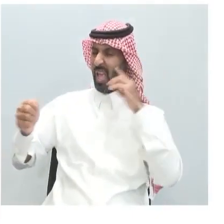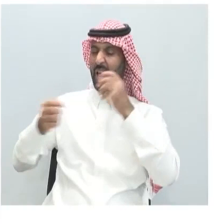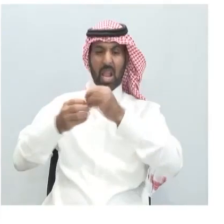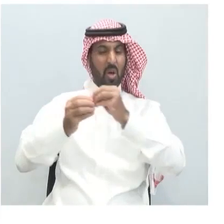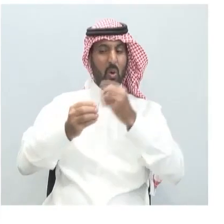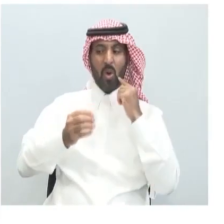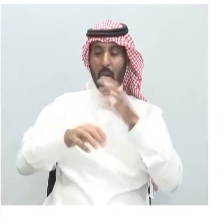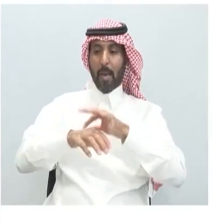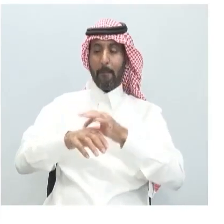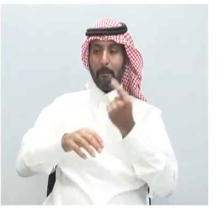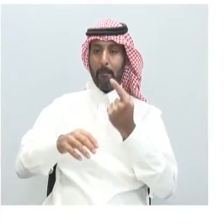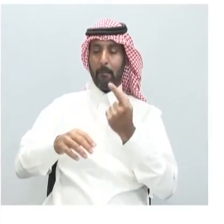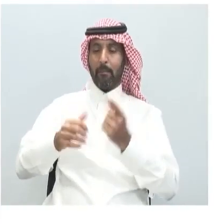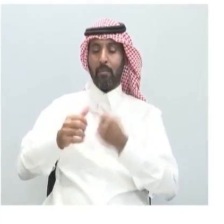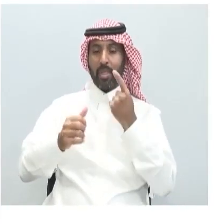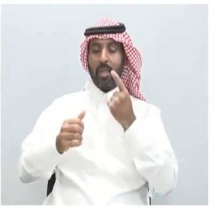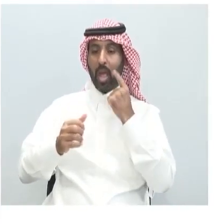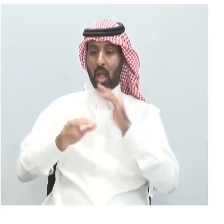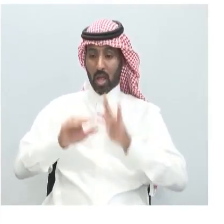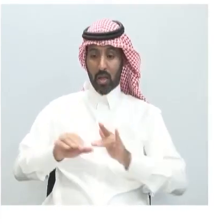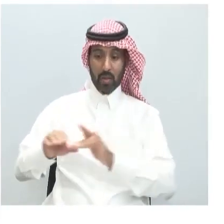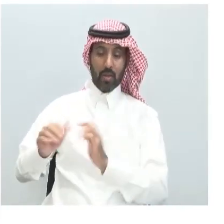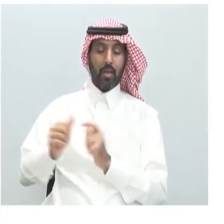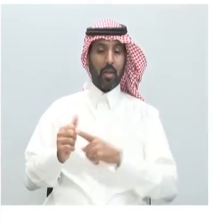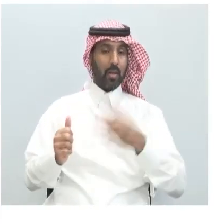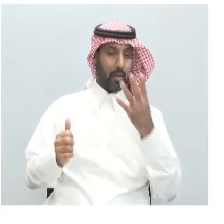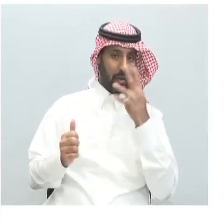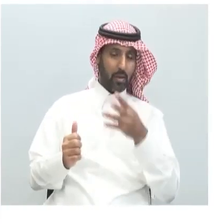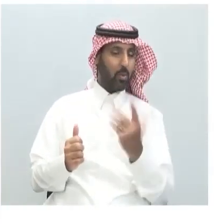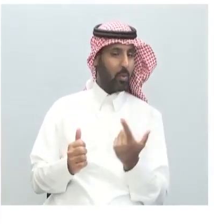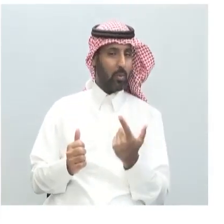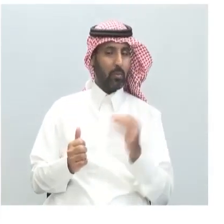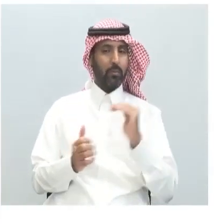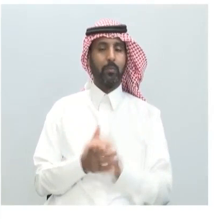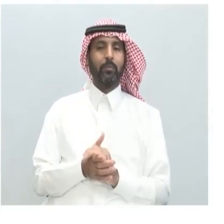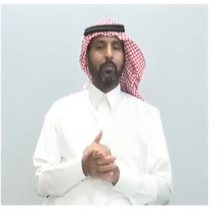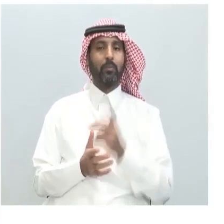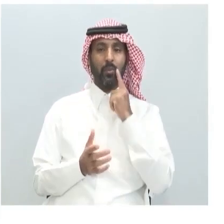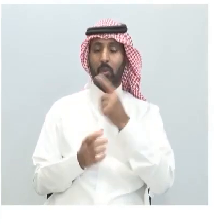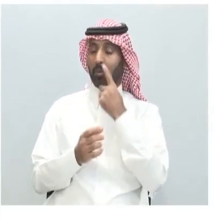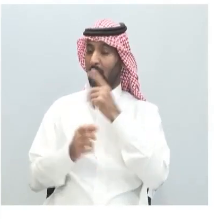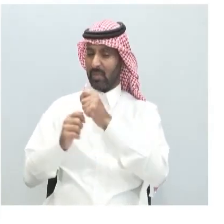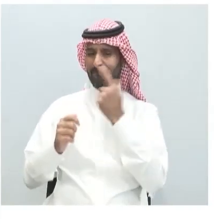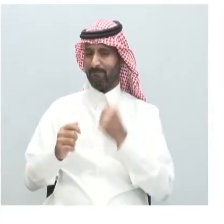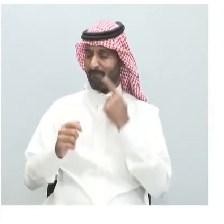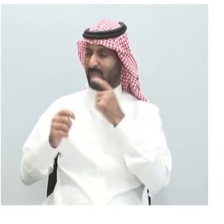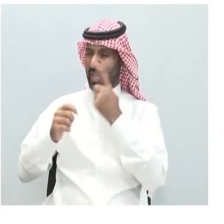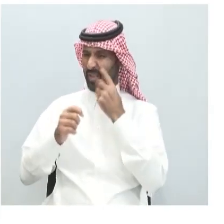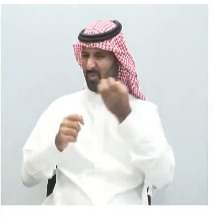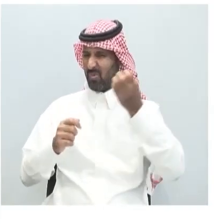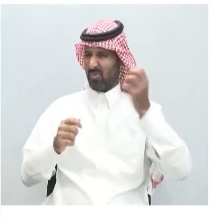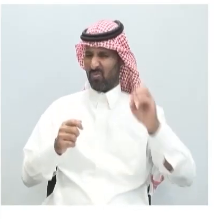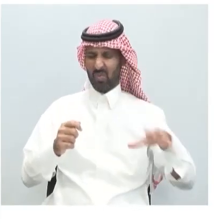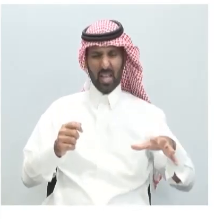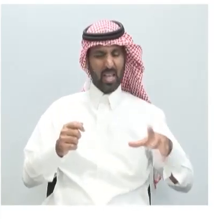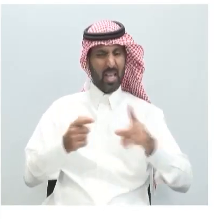curtains in the living room. So number four is, let's check the answer together here. Unfortunately, there are ugly,